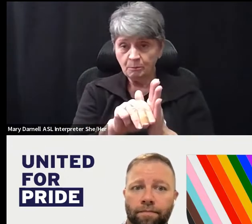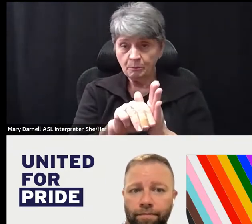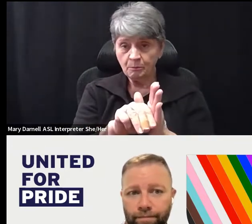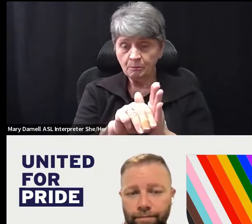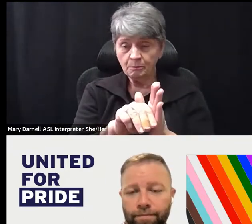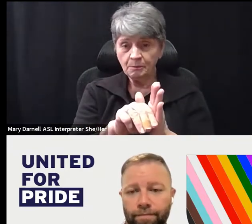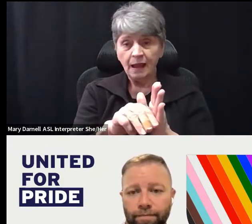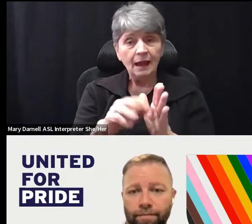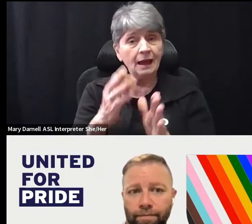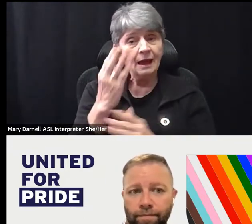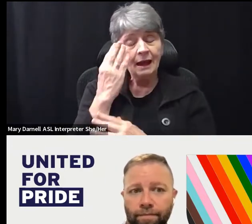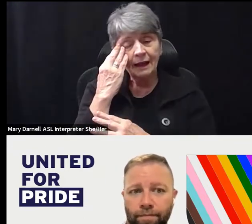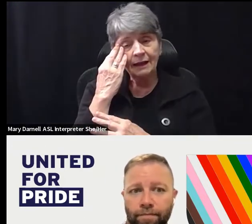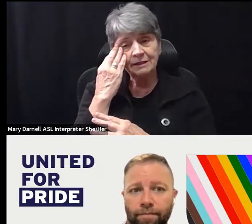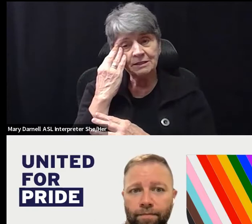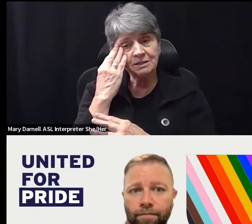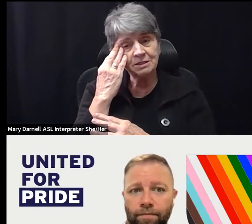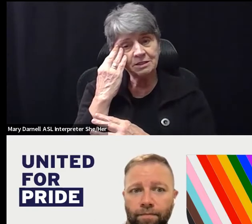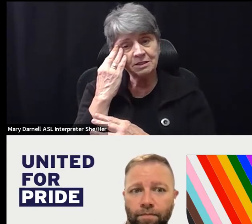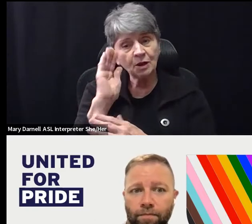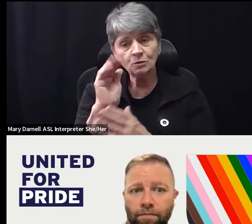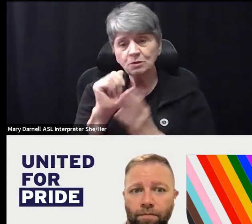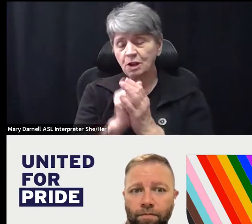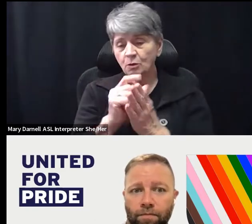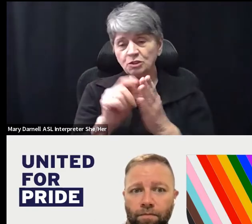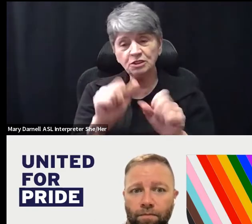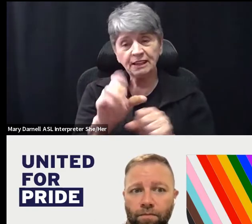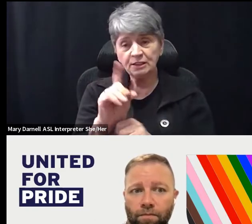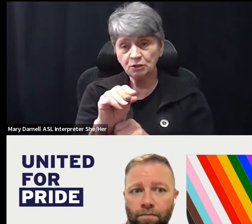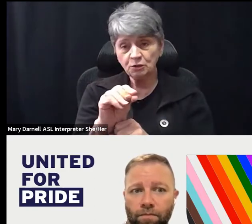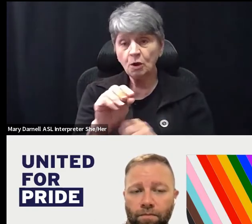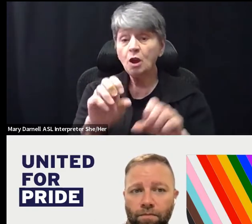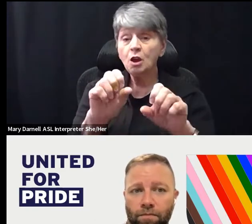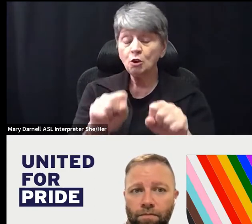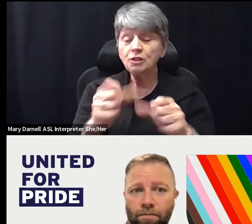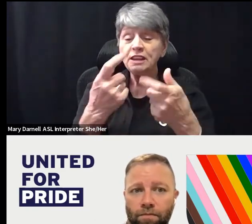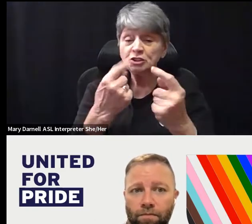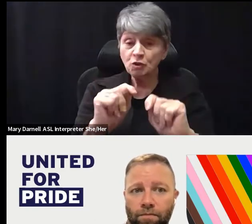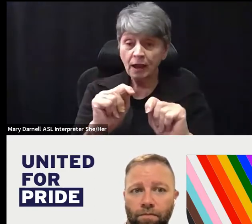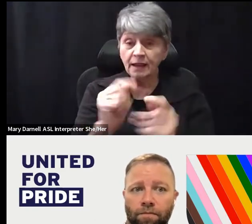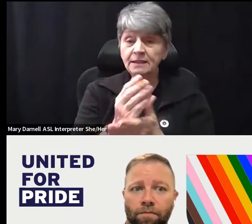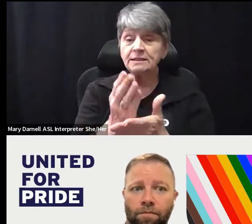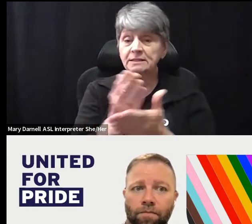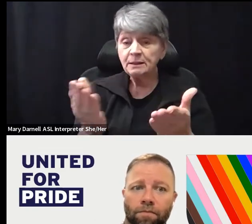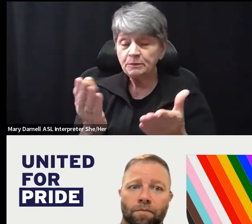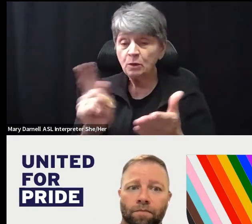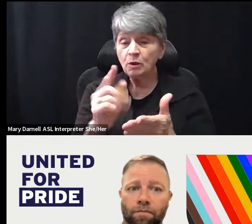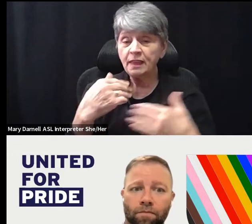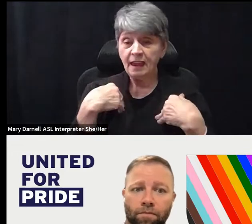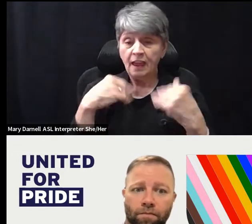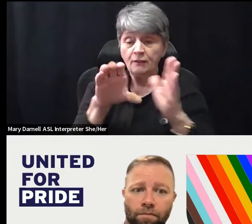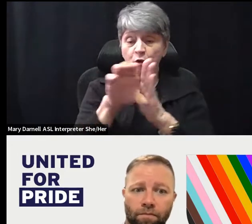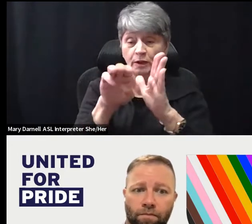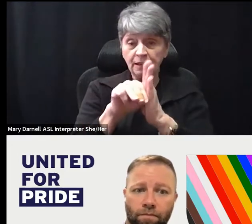With some of the curriculum standards that they put in there. Could they try something where they have curriculum standards that are equal across the board?